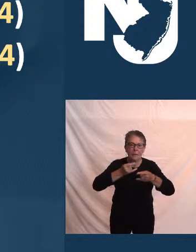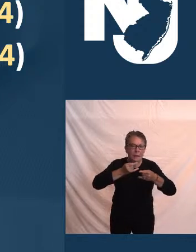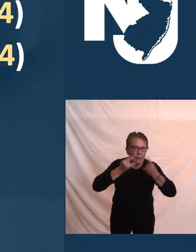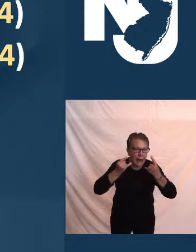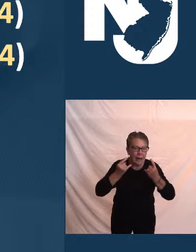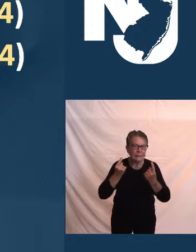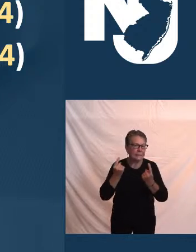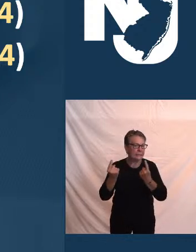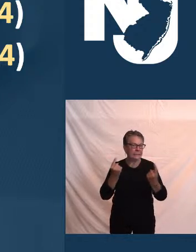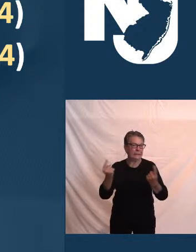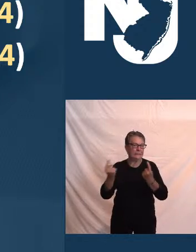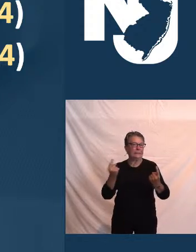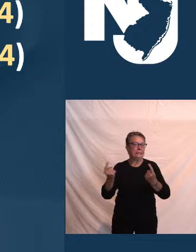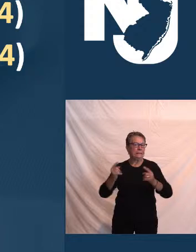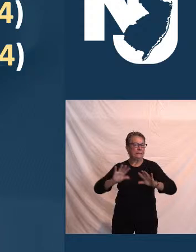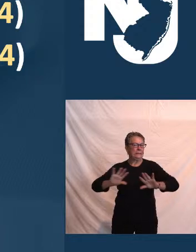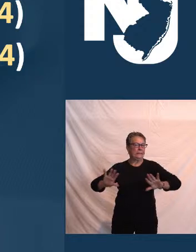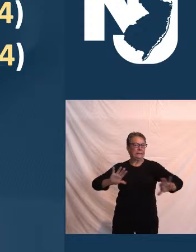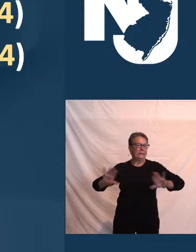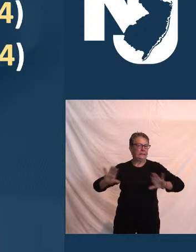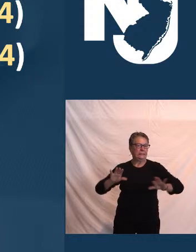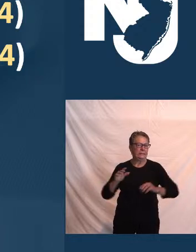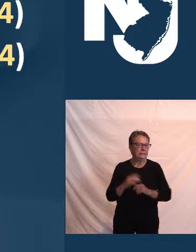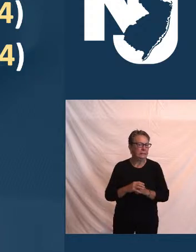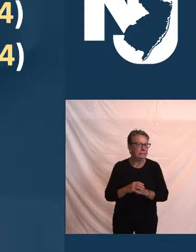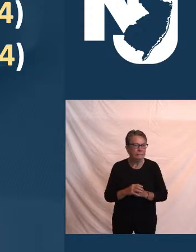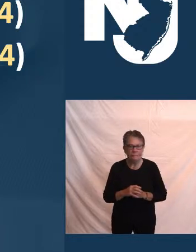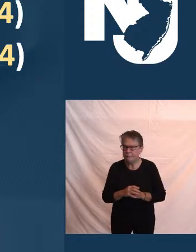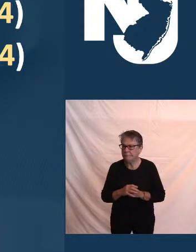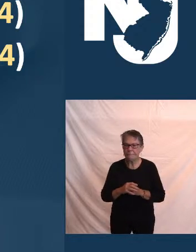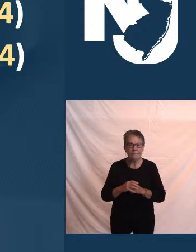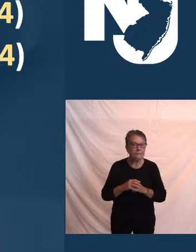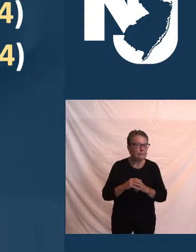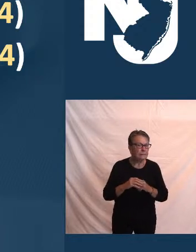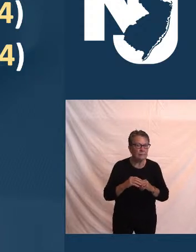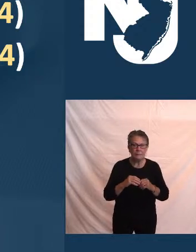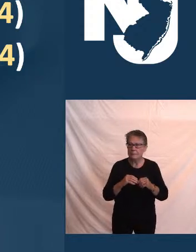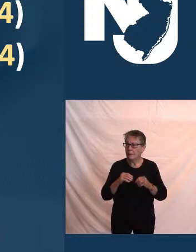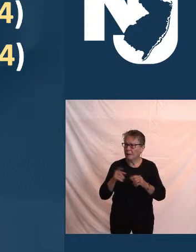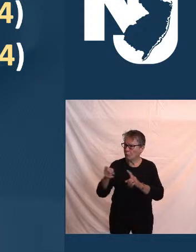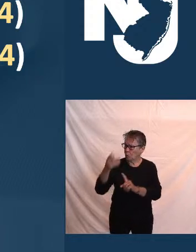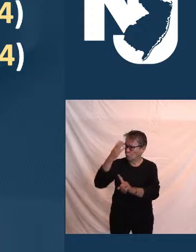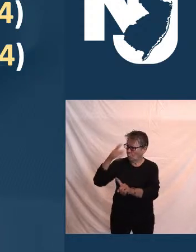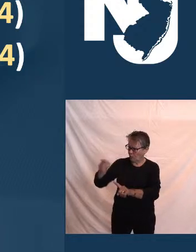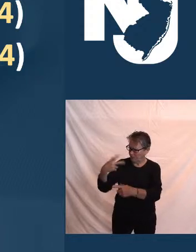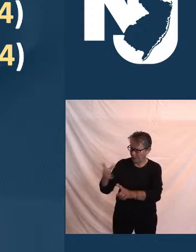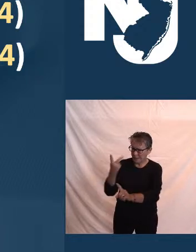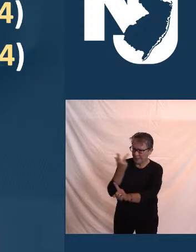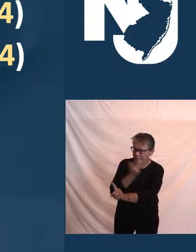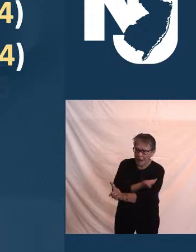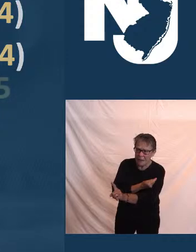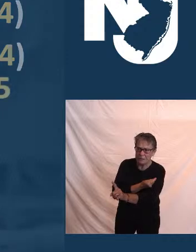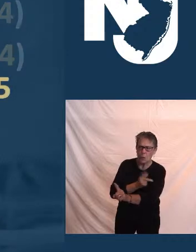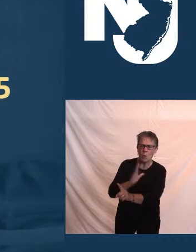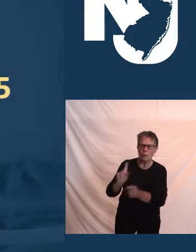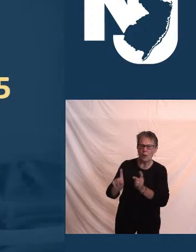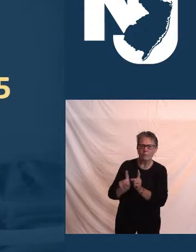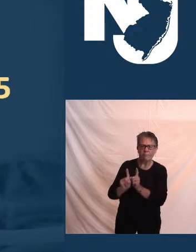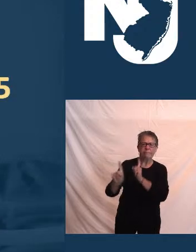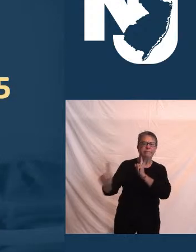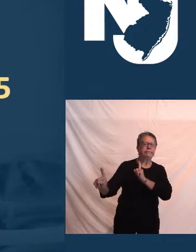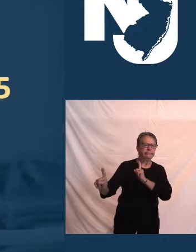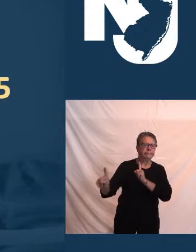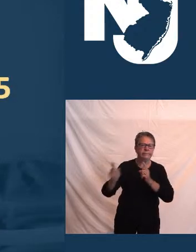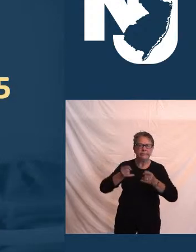especially when you're not able to tell their vaccination status. Here are yesterday's